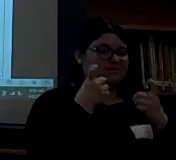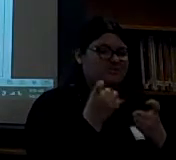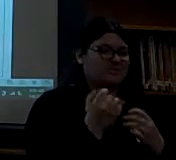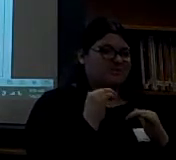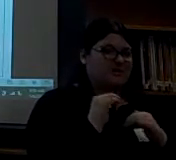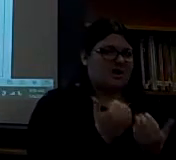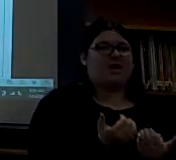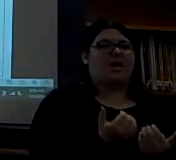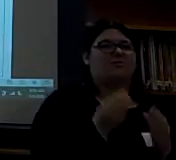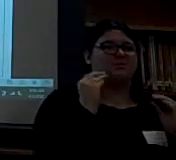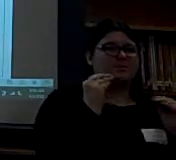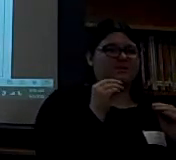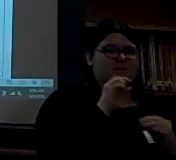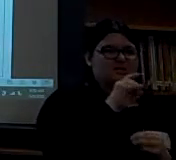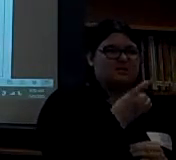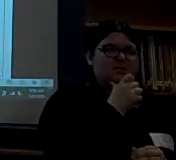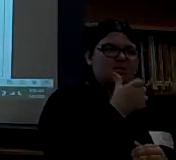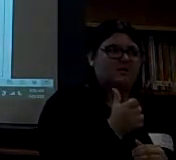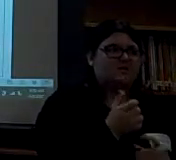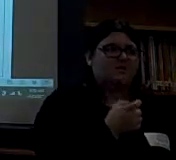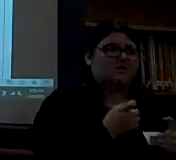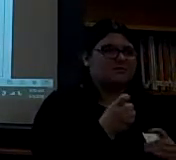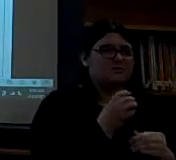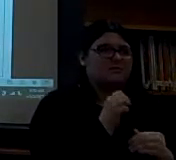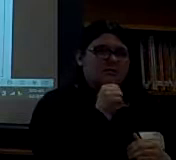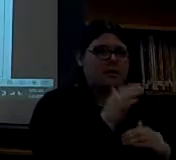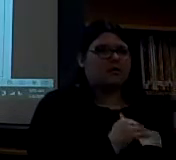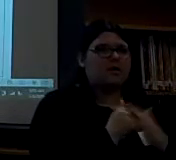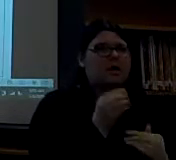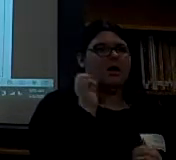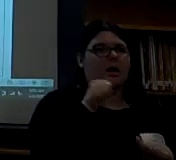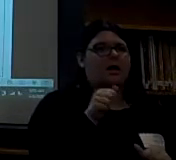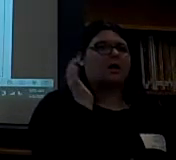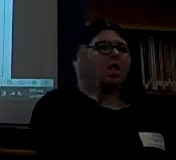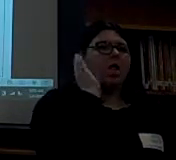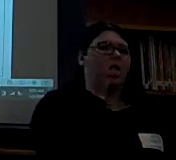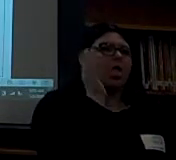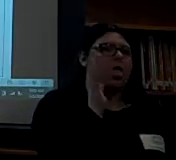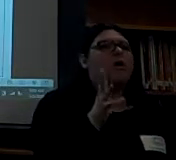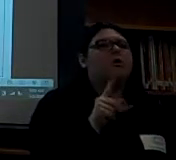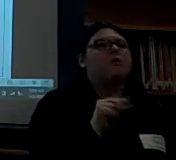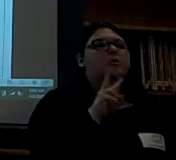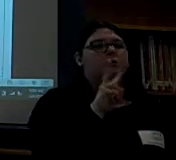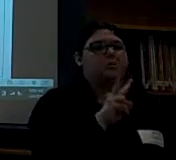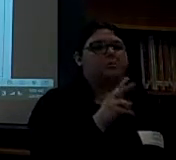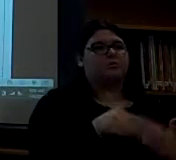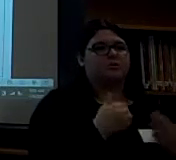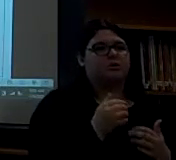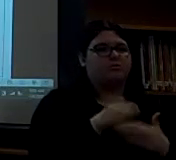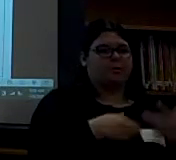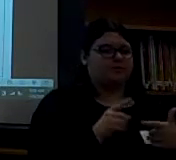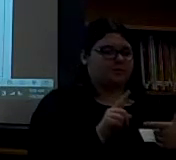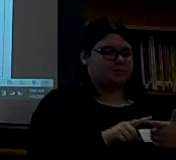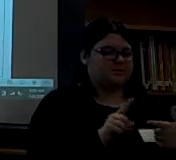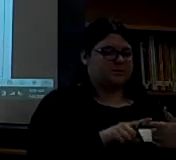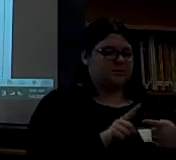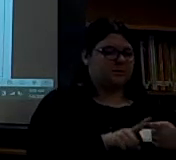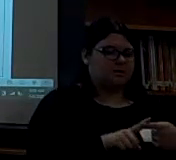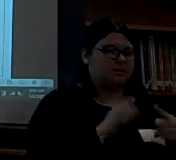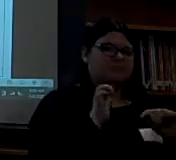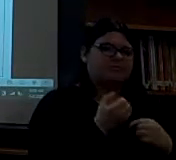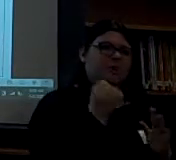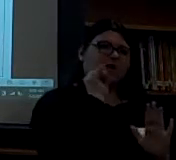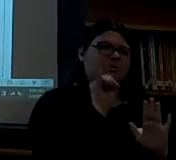teach kids to handle discomfort. I could talk about that for so long, but it's a two-step process. Number one, we need to teach kids